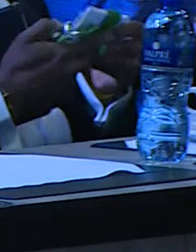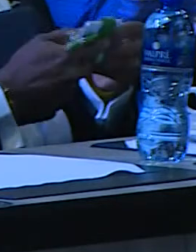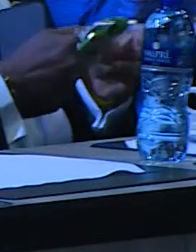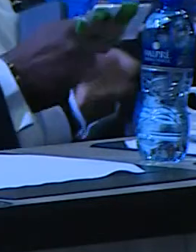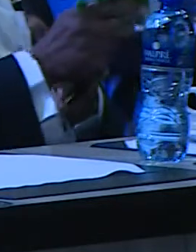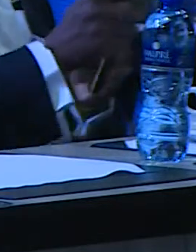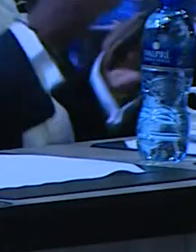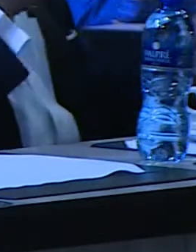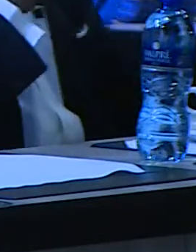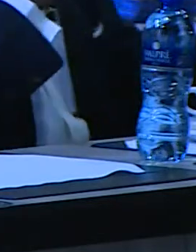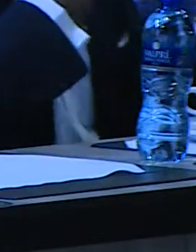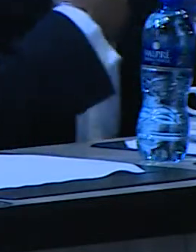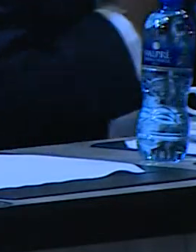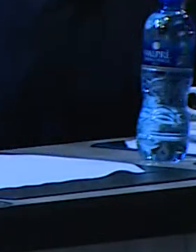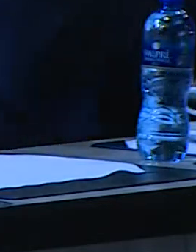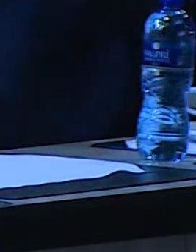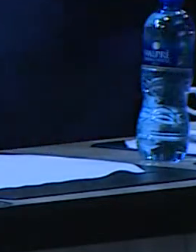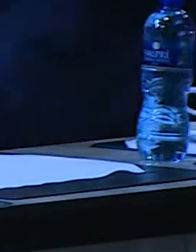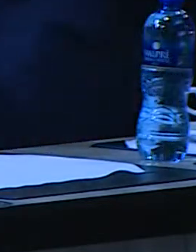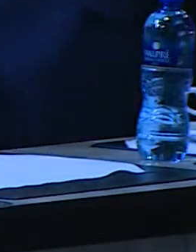come forward, please.